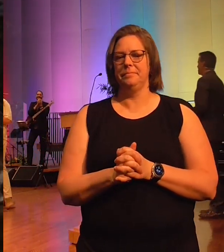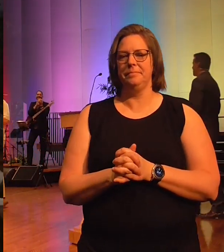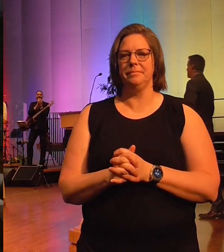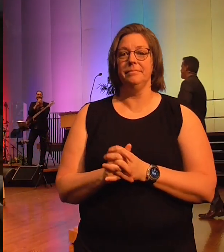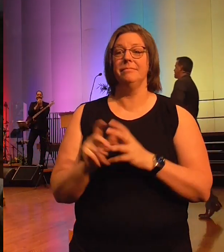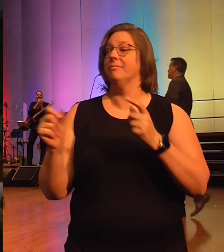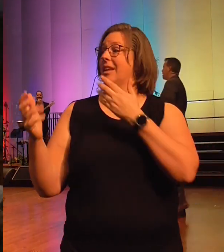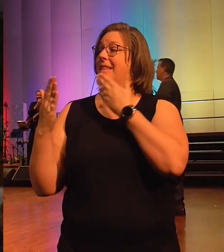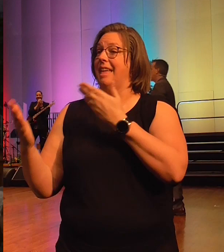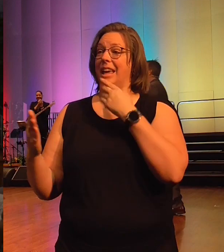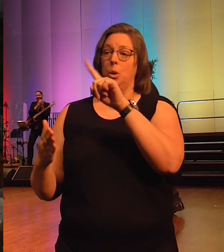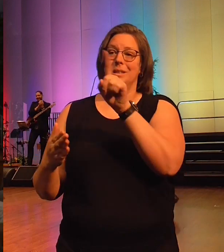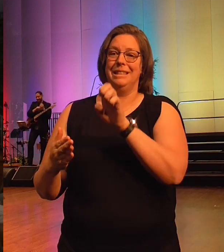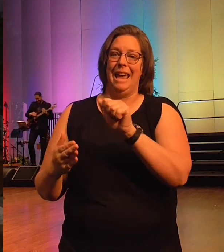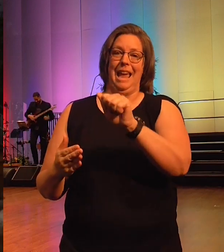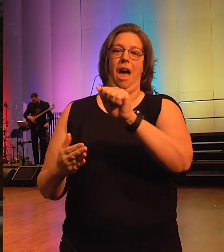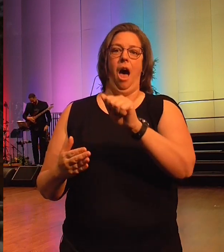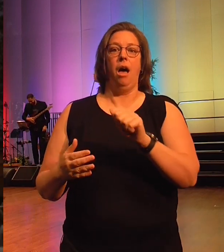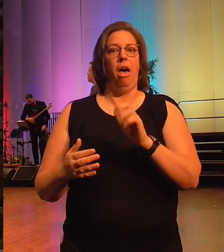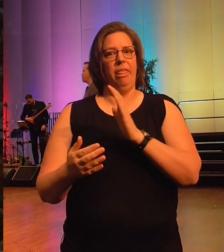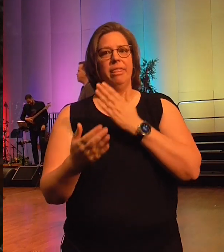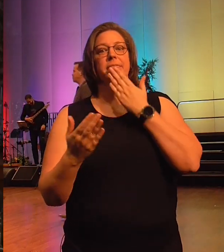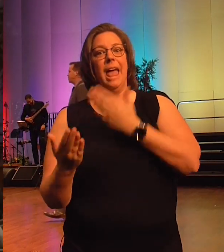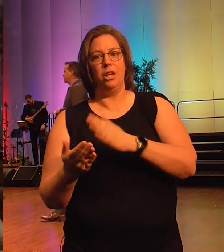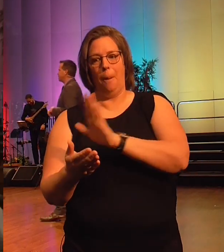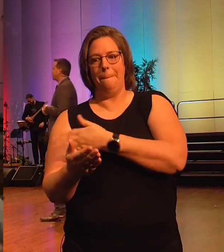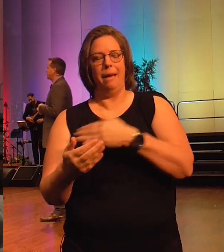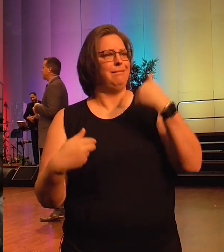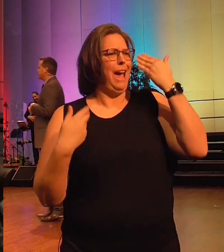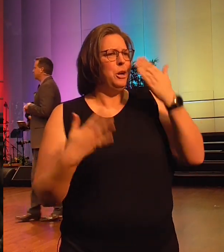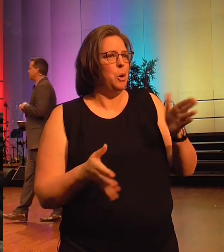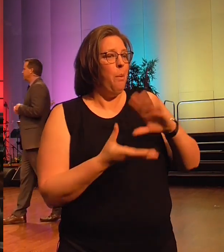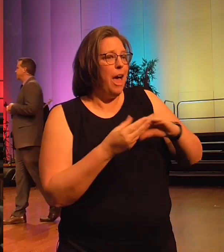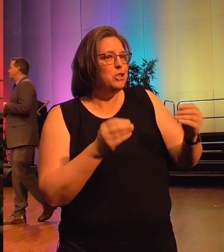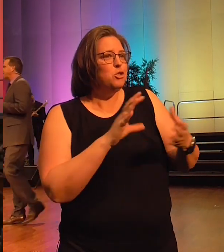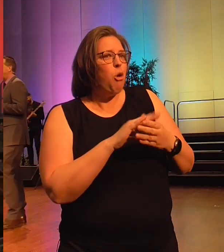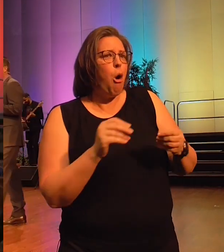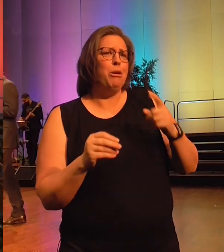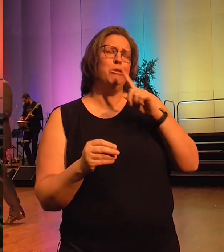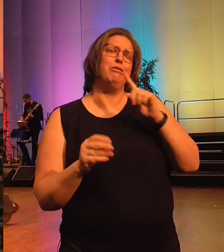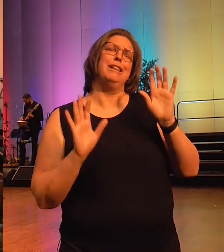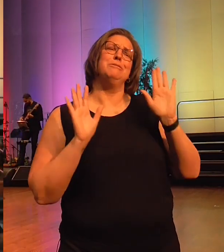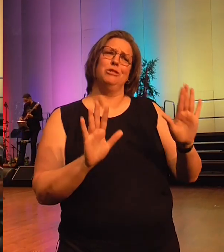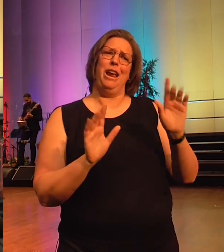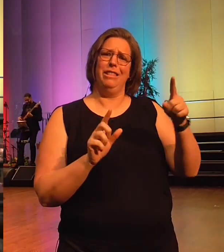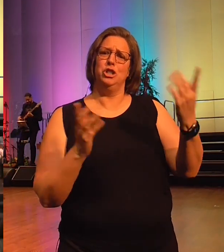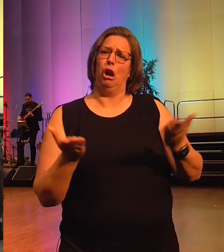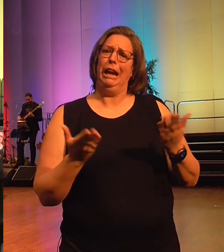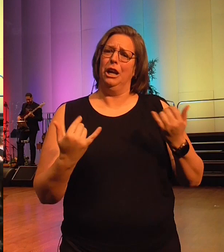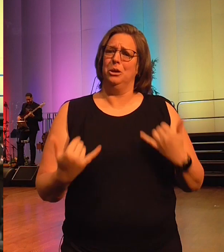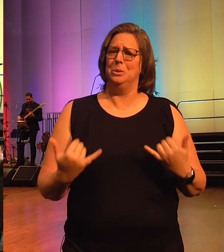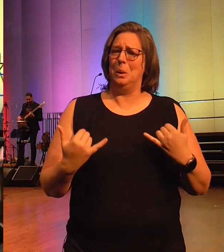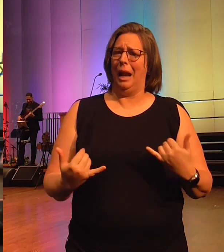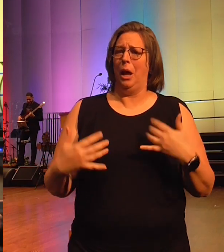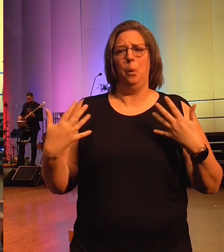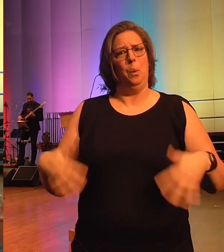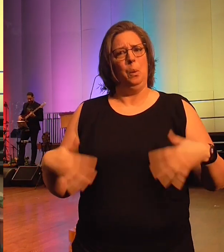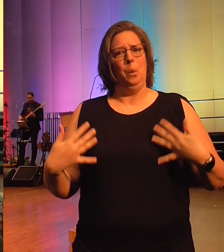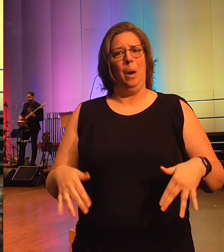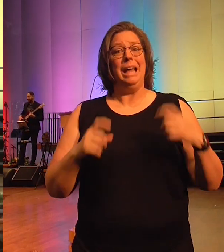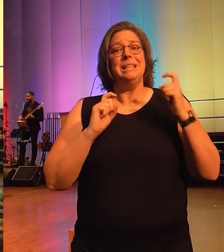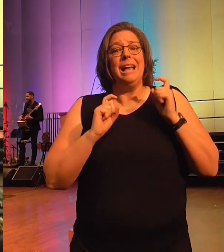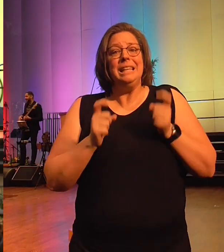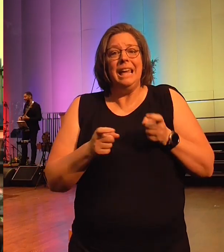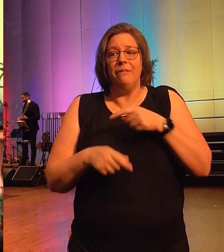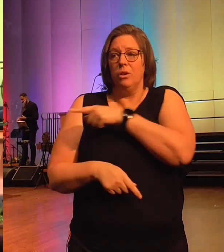Thank you, Zaya. Thank you, Mile High Band. I didn't know that story about you, Zaya. That's fantastic. What a gift it is to have you here with us today. What a gift it is to have each and every one